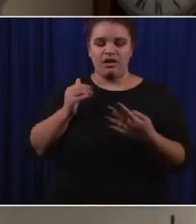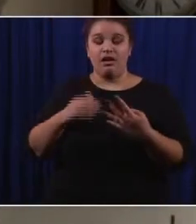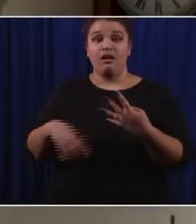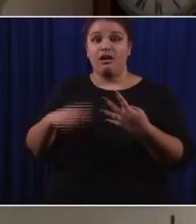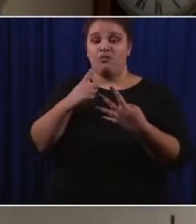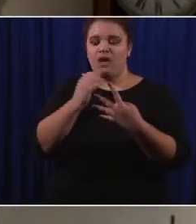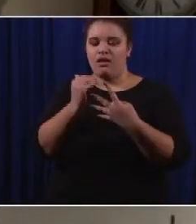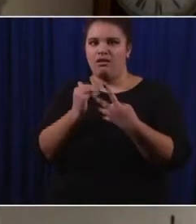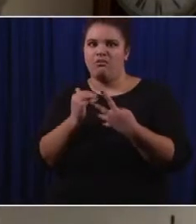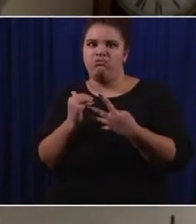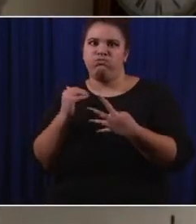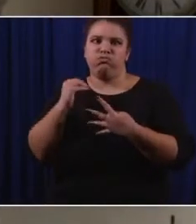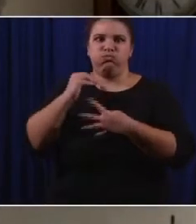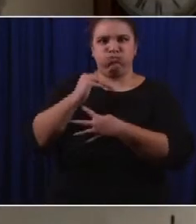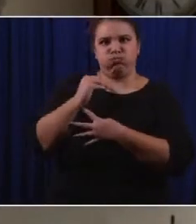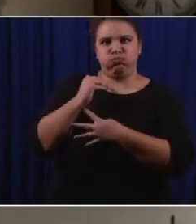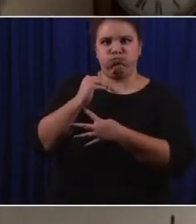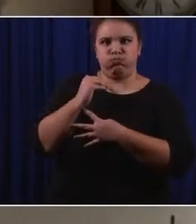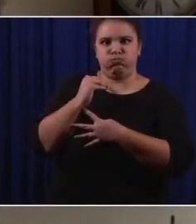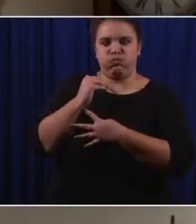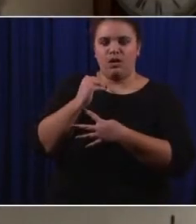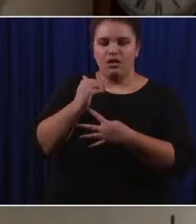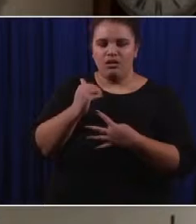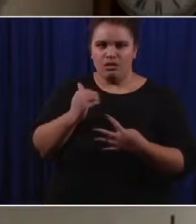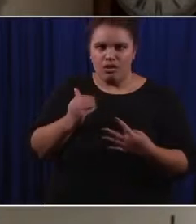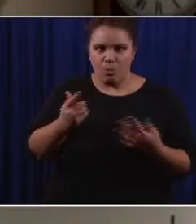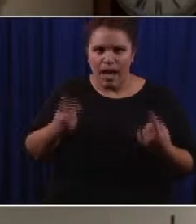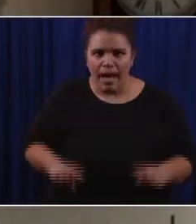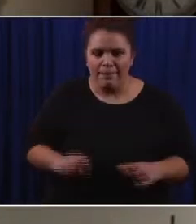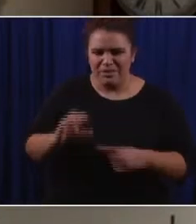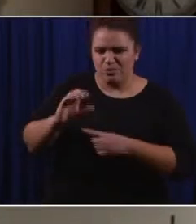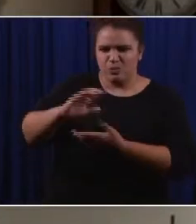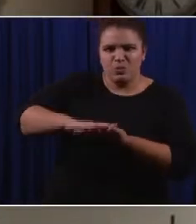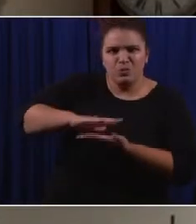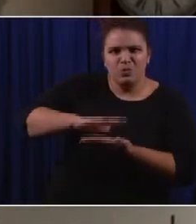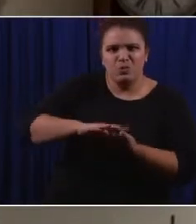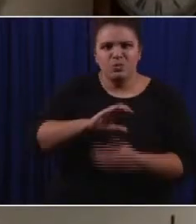schools, sports, and daily activity.